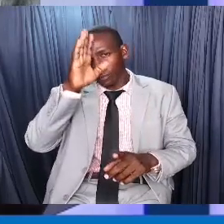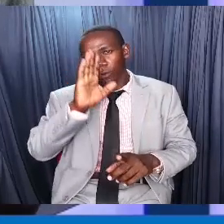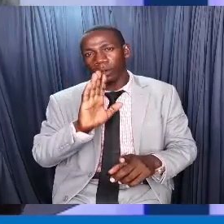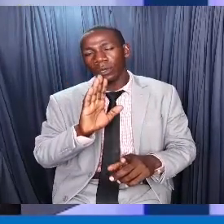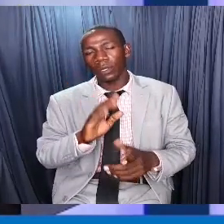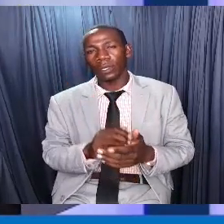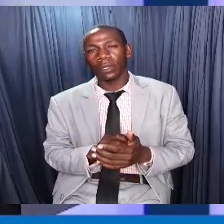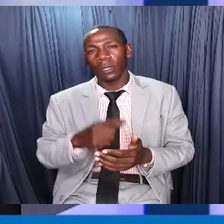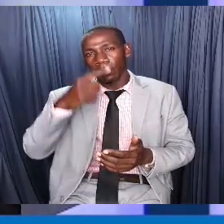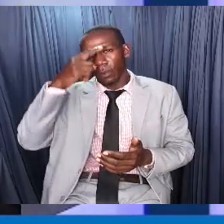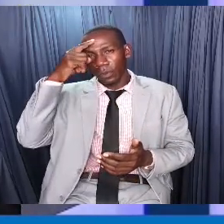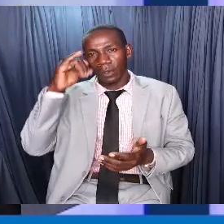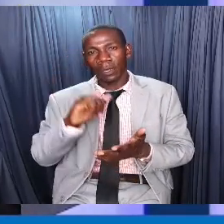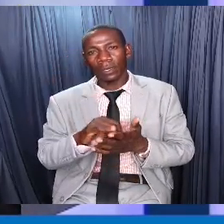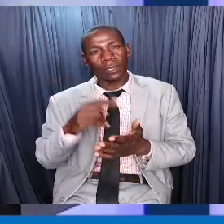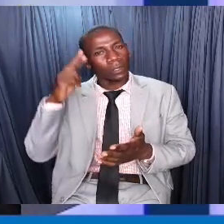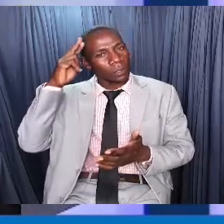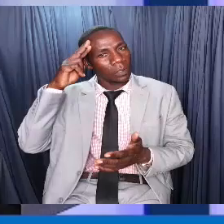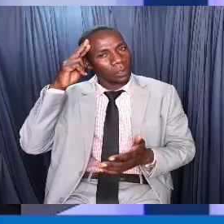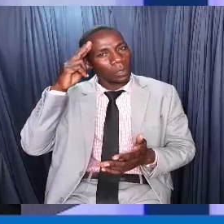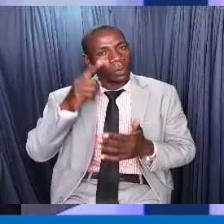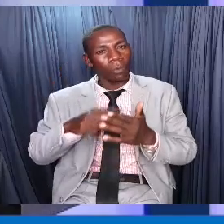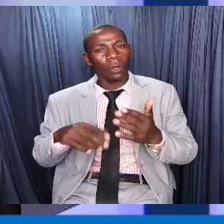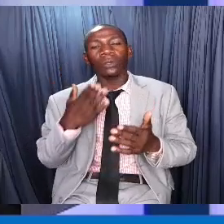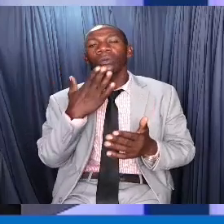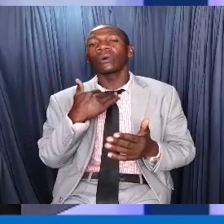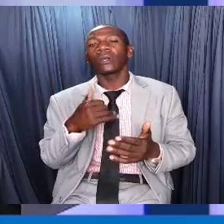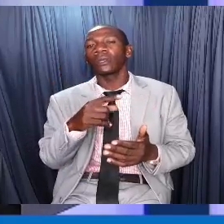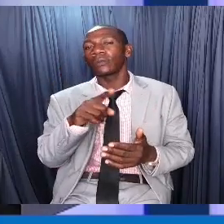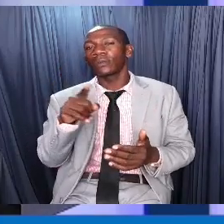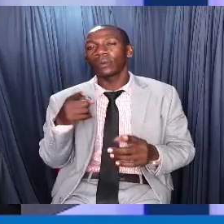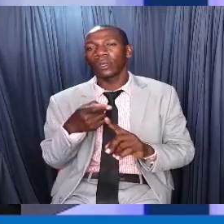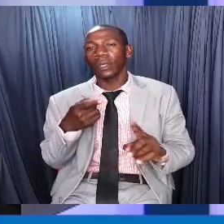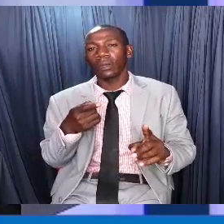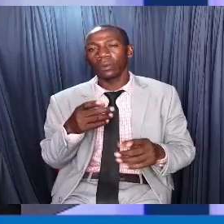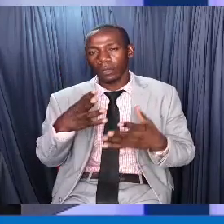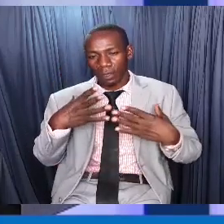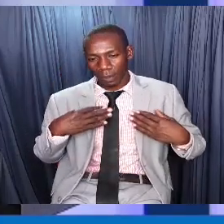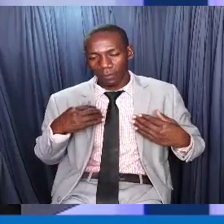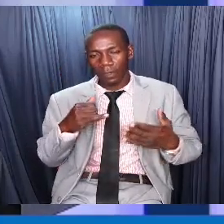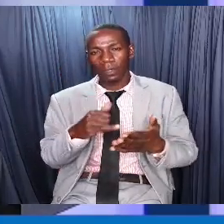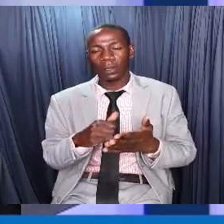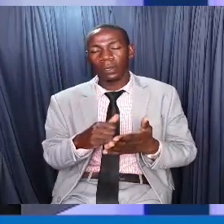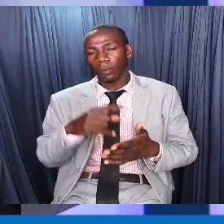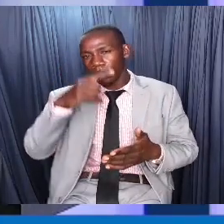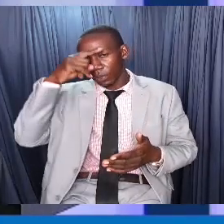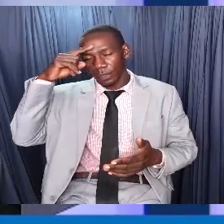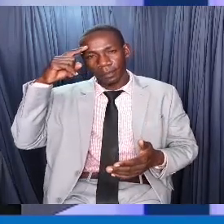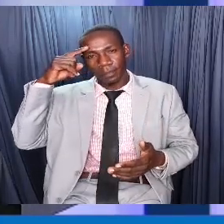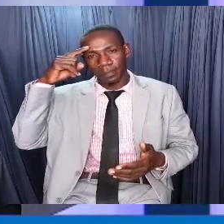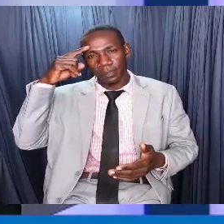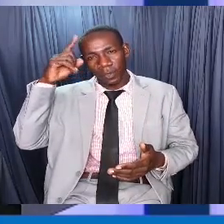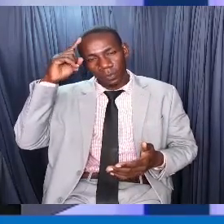come from him, God. Kwa sababu hiyo, for that reason then, yale mnayoyataka nyinyi sasa, all you desire from there, utayapata. You shall be given. Kwa sababu,